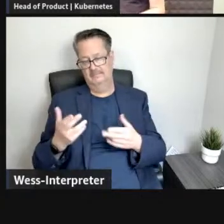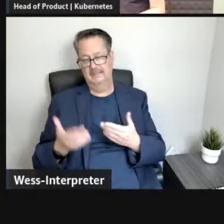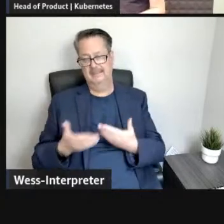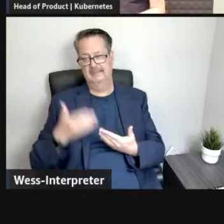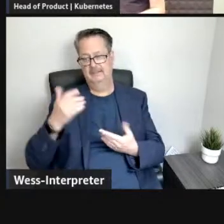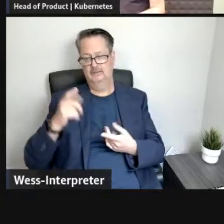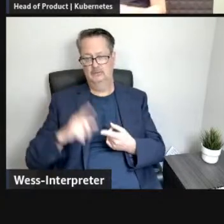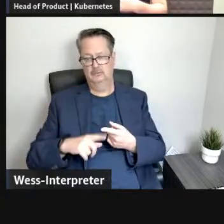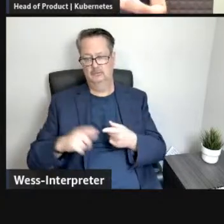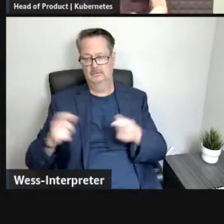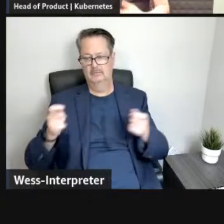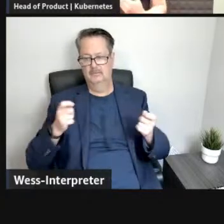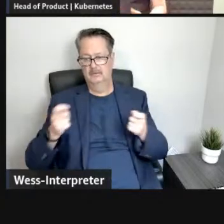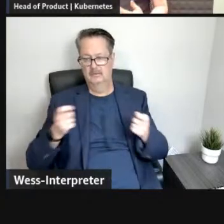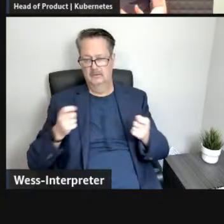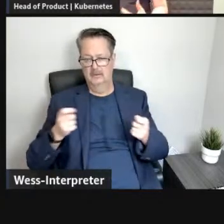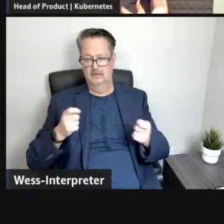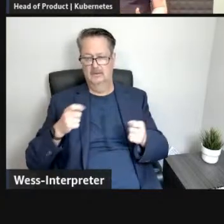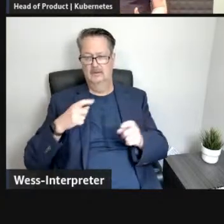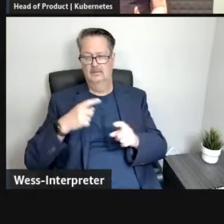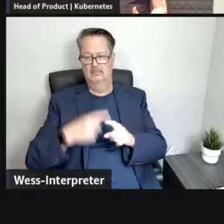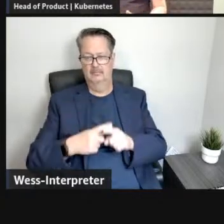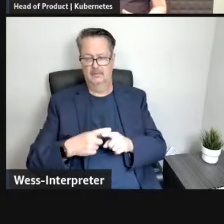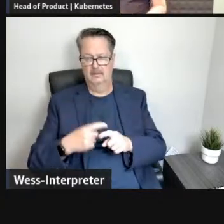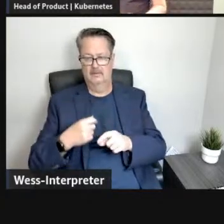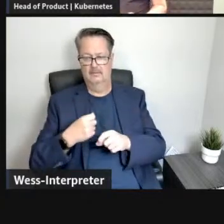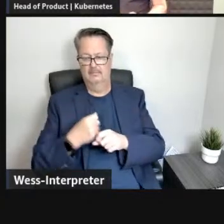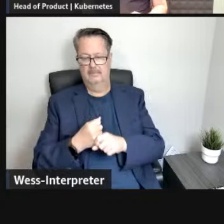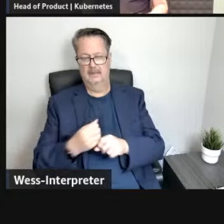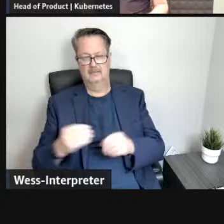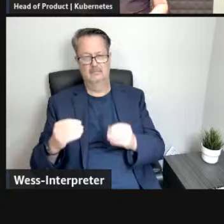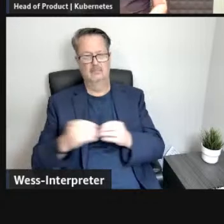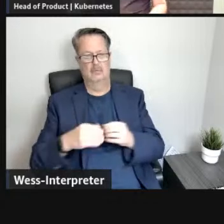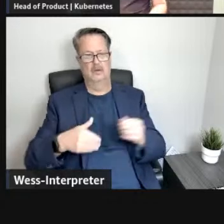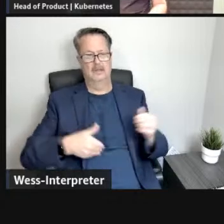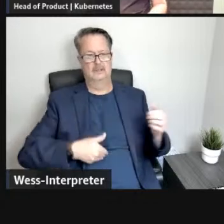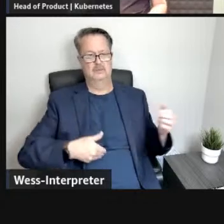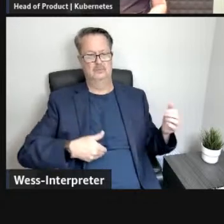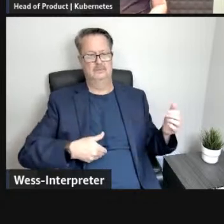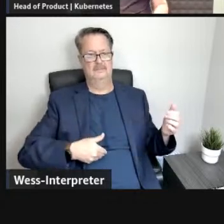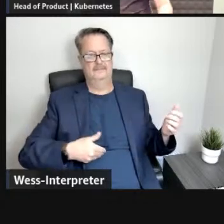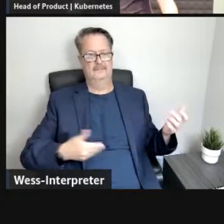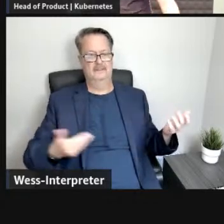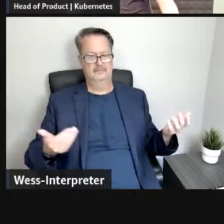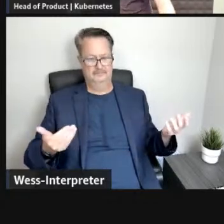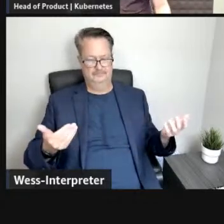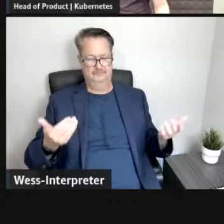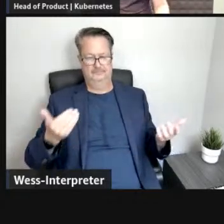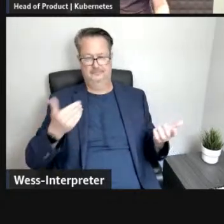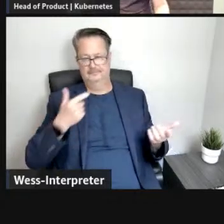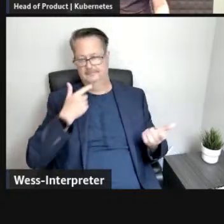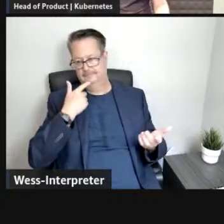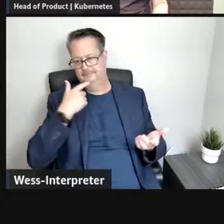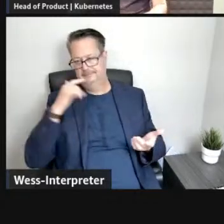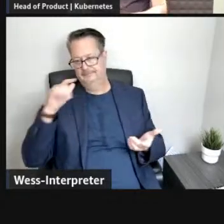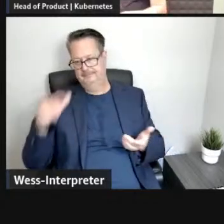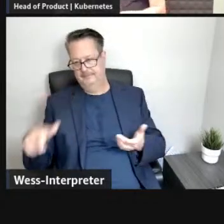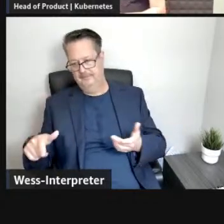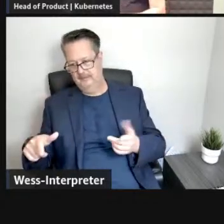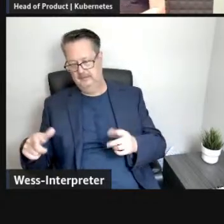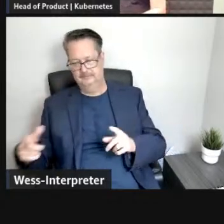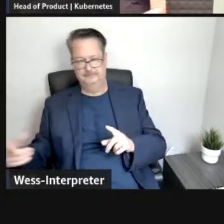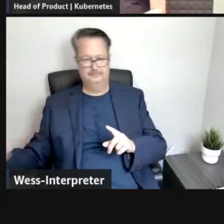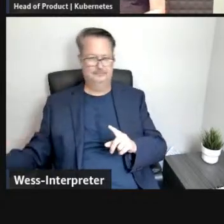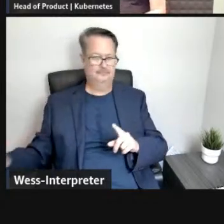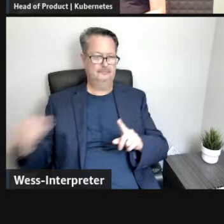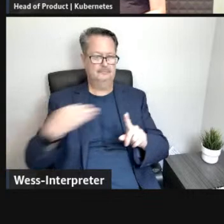secure. It makes the permissions a lot more intuitive so that you can say, okay, this cluster can access these resources and this other